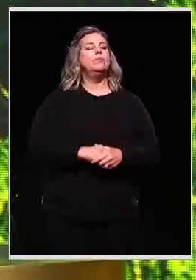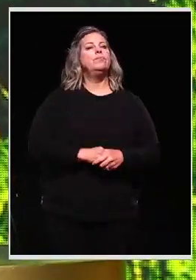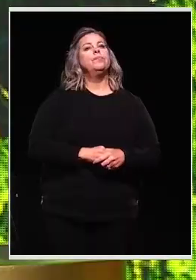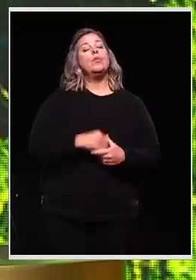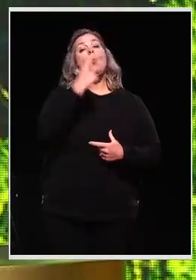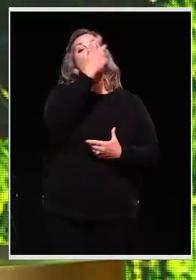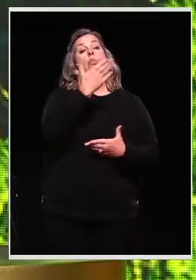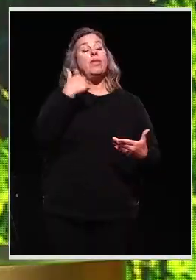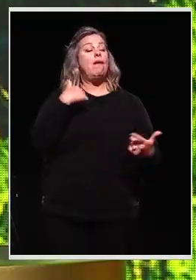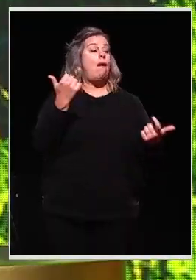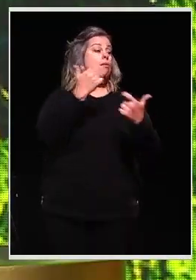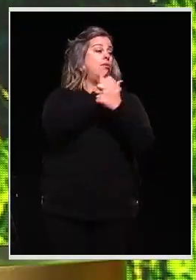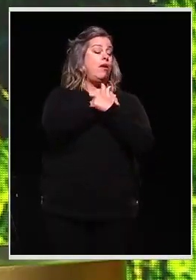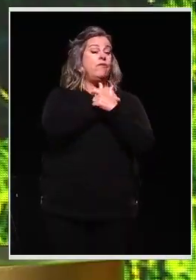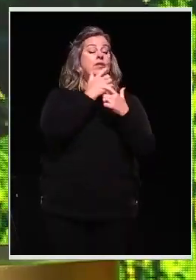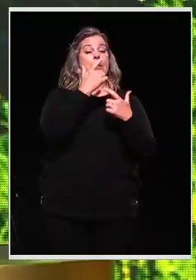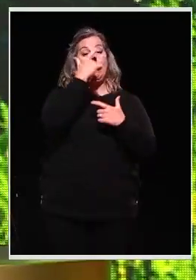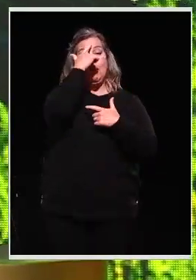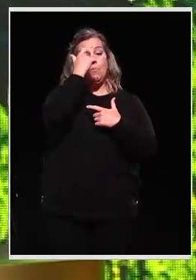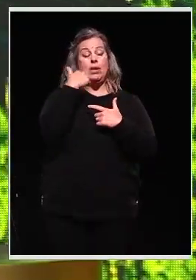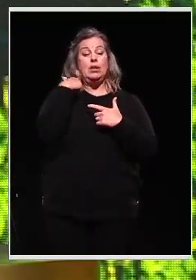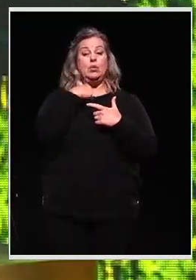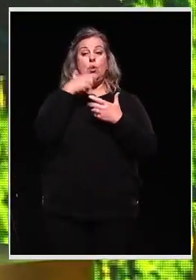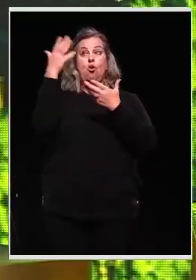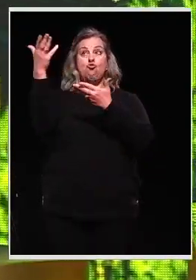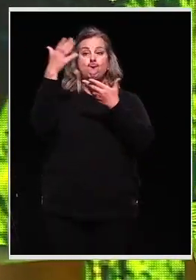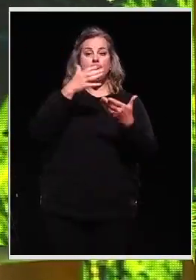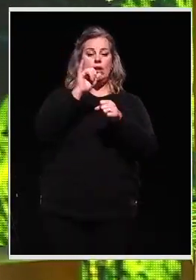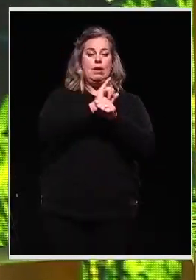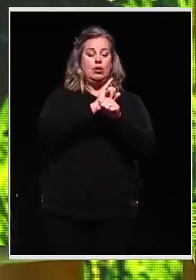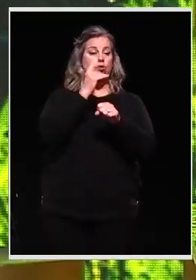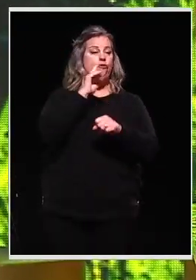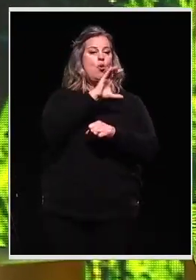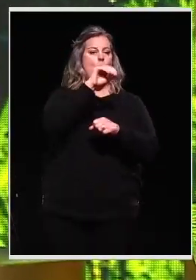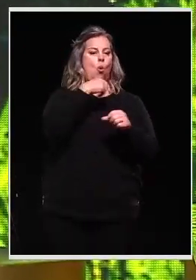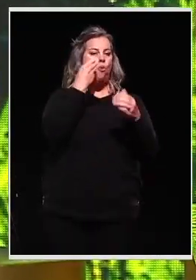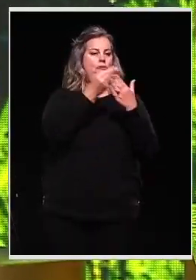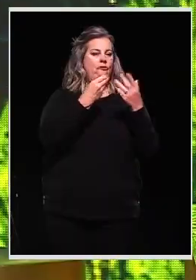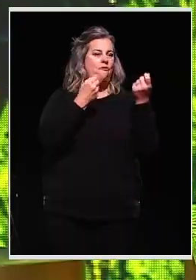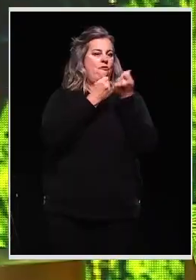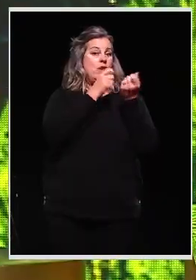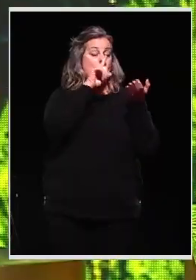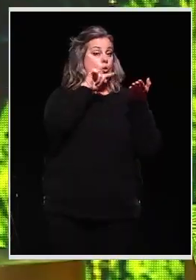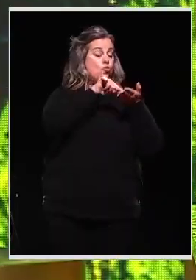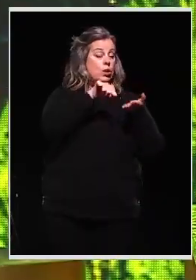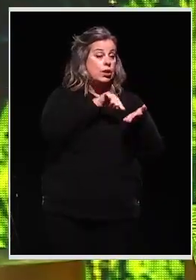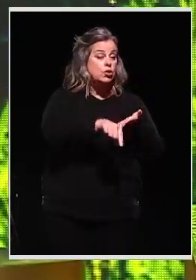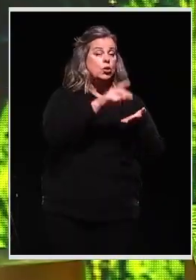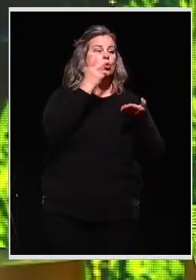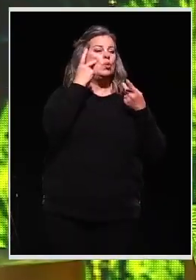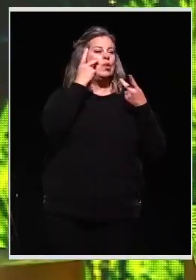things I love about how FAR works is because we're bringing industry in to help us co-fund the research, they're there from the beginning and they're seeing the technology